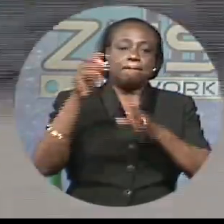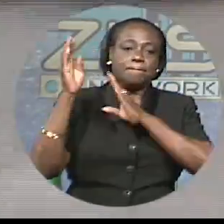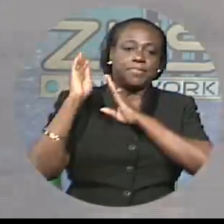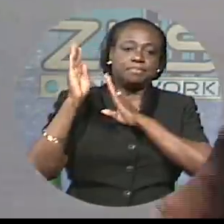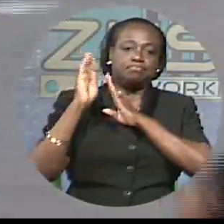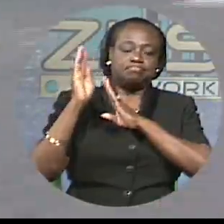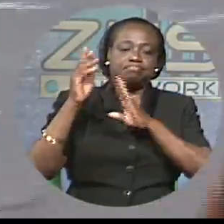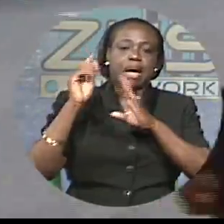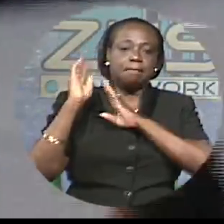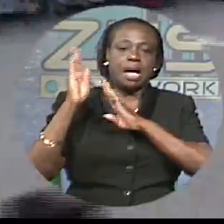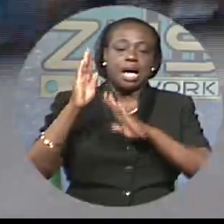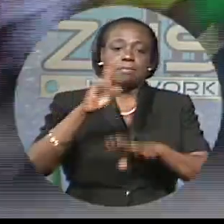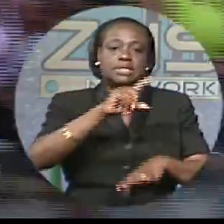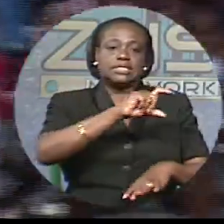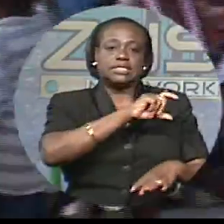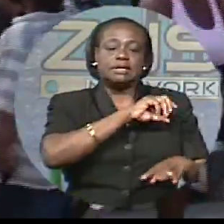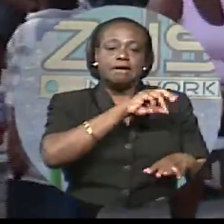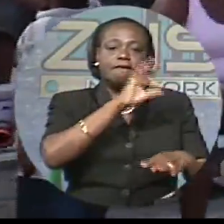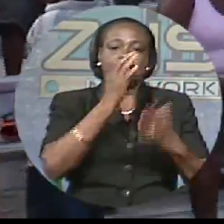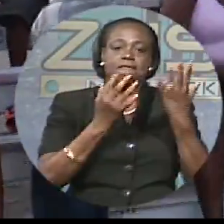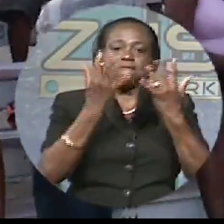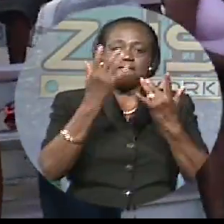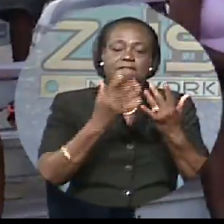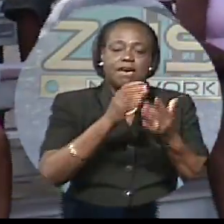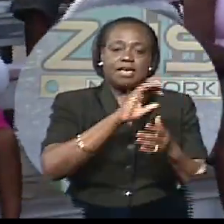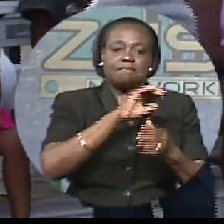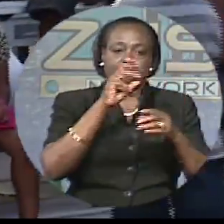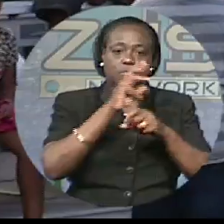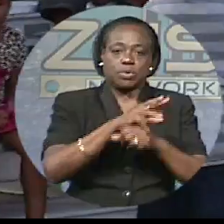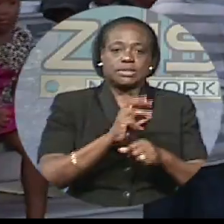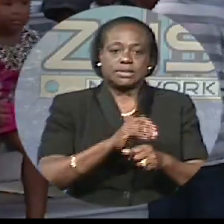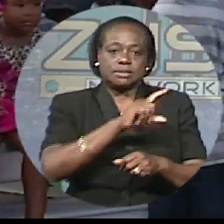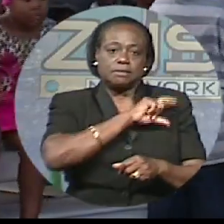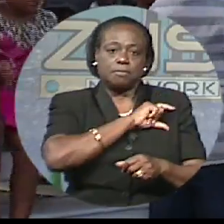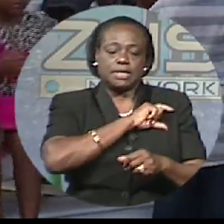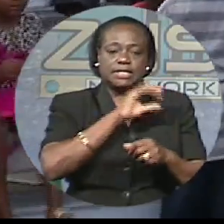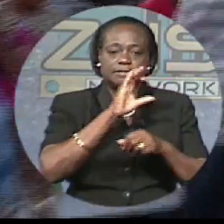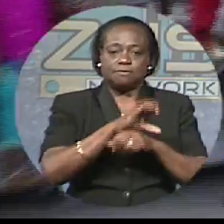family's officials believe consistency is the mark of a champion.